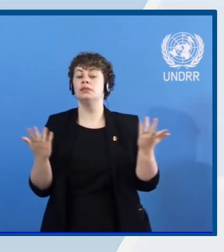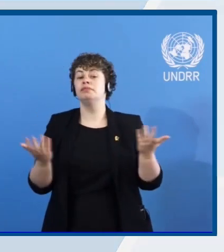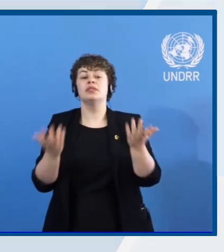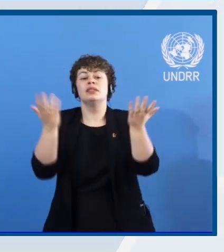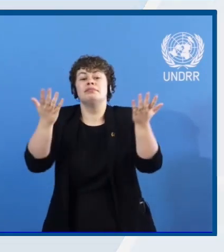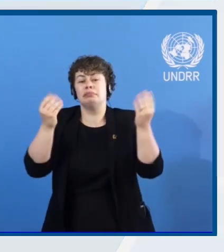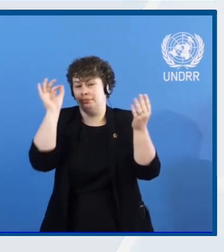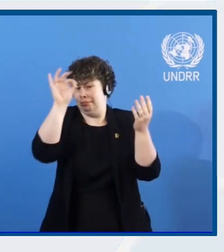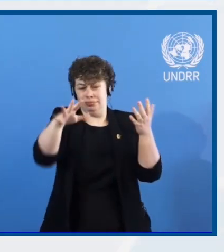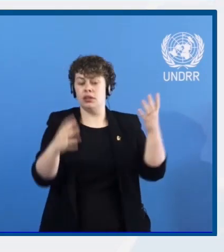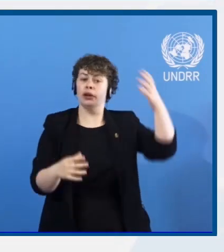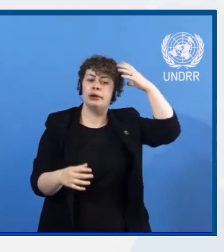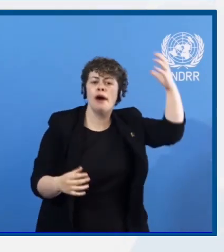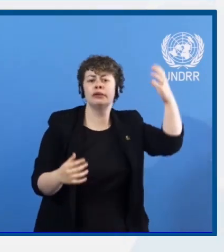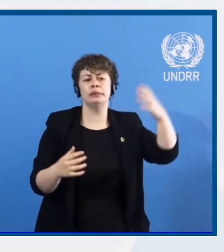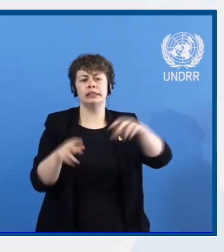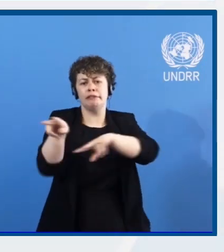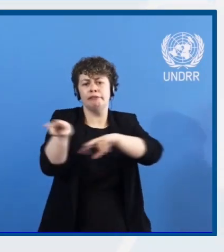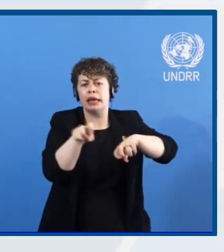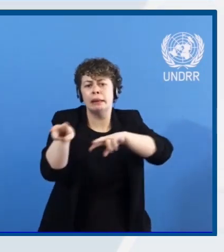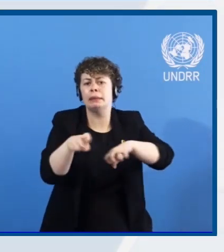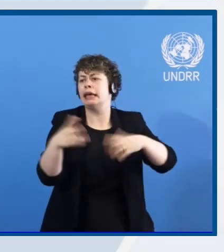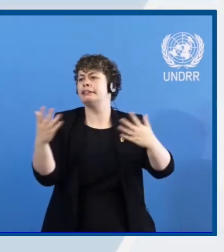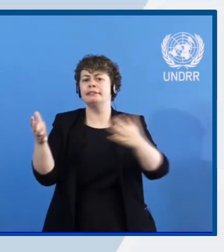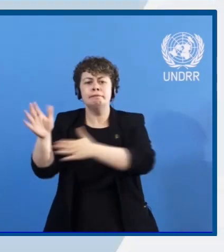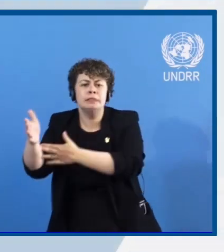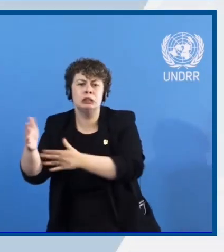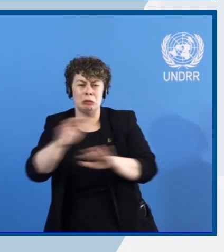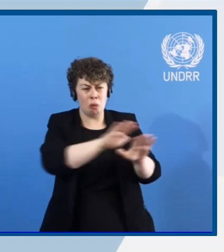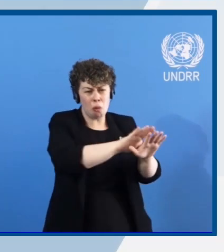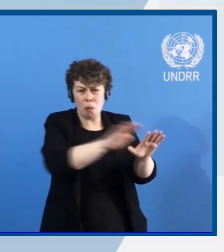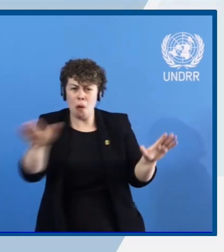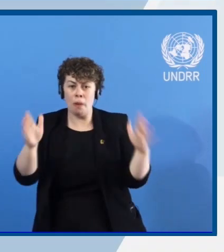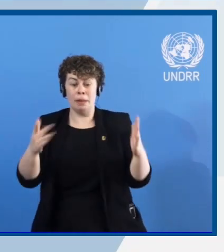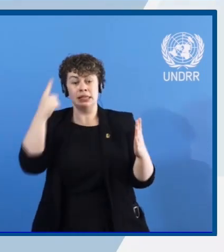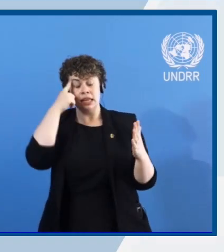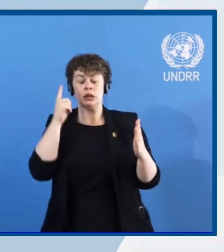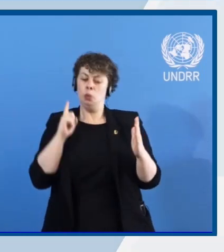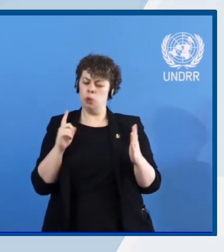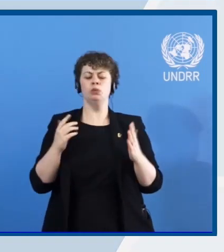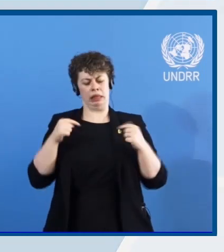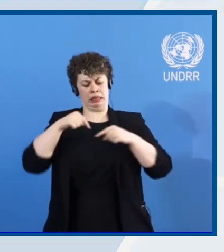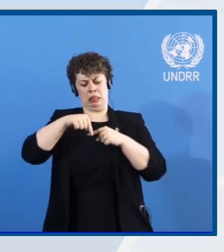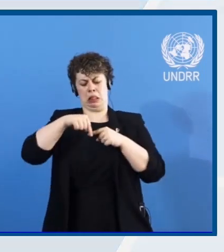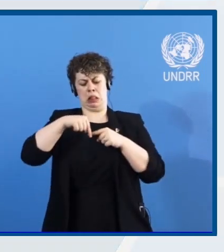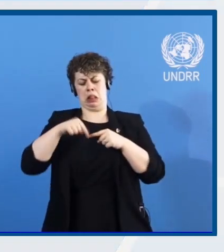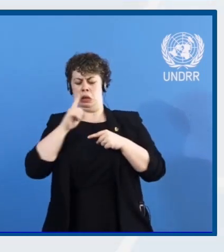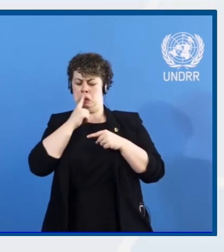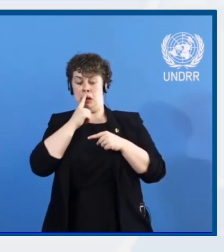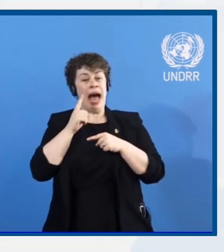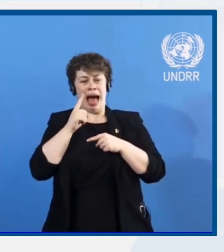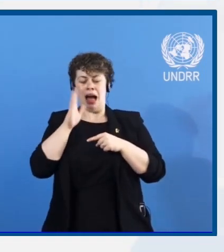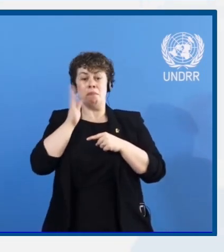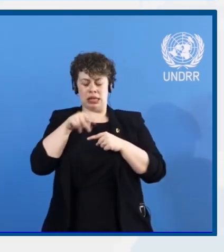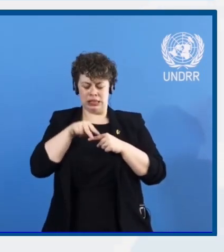agriculture, all other sectors, they need to think not only for tomorrow, but also for long term, and that was